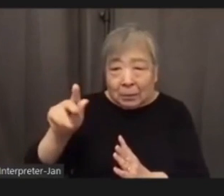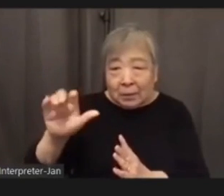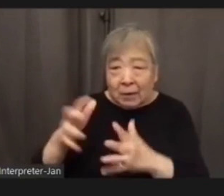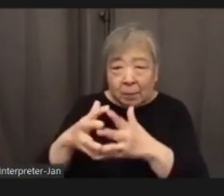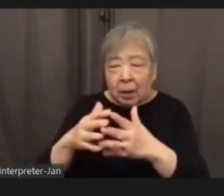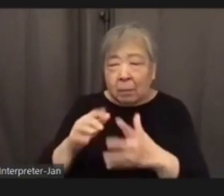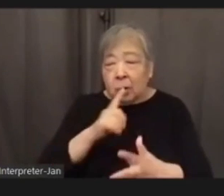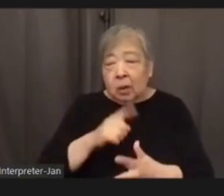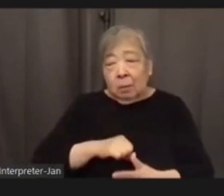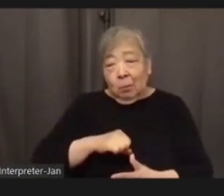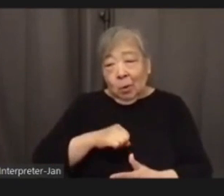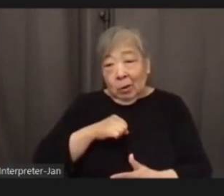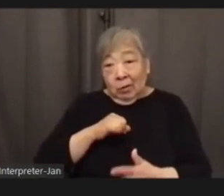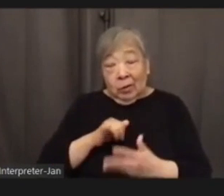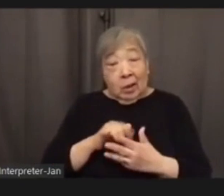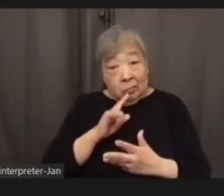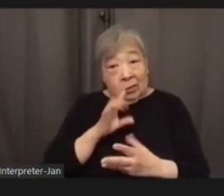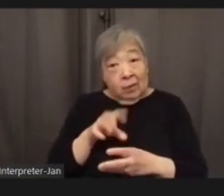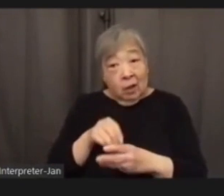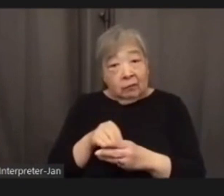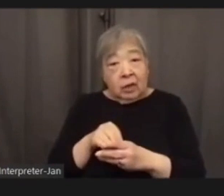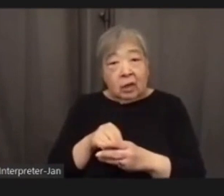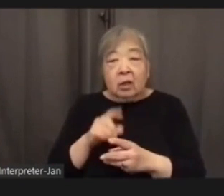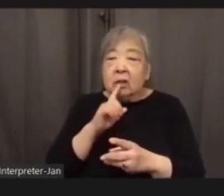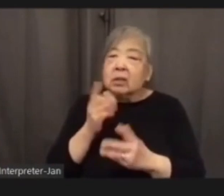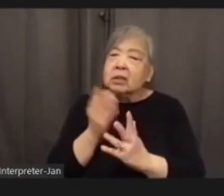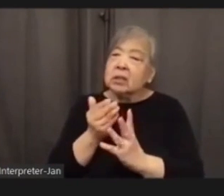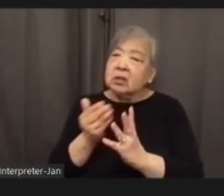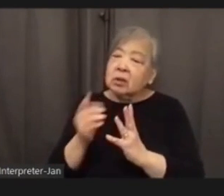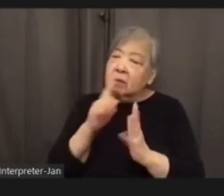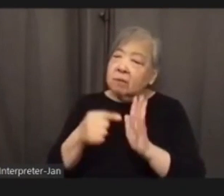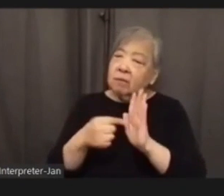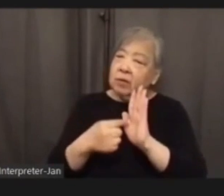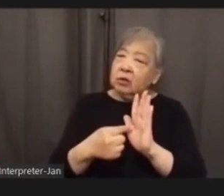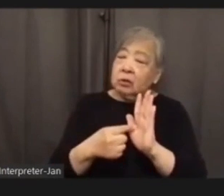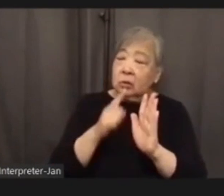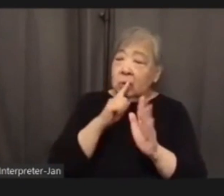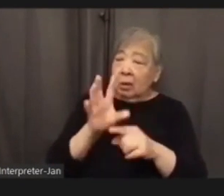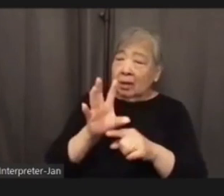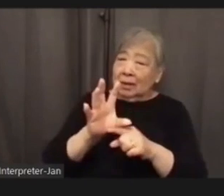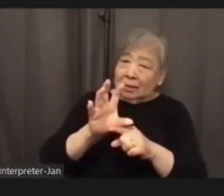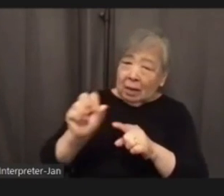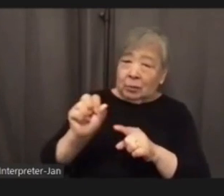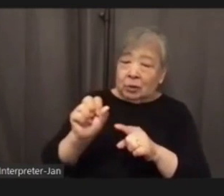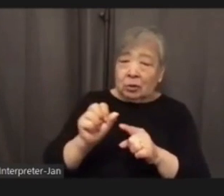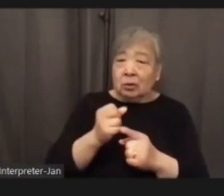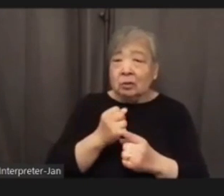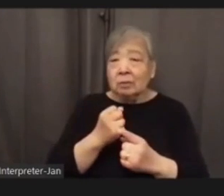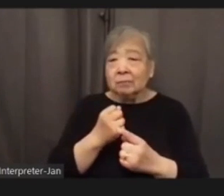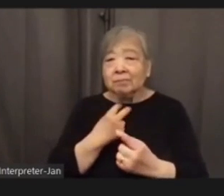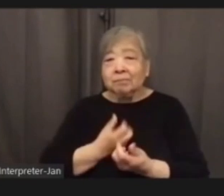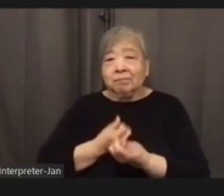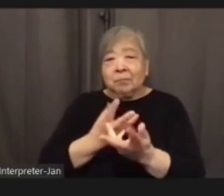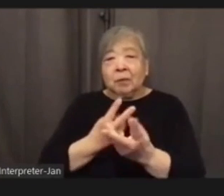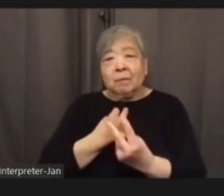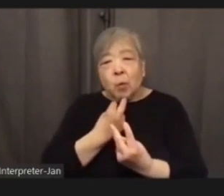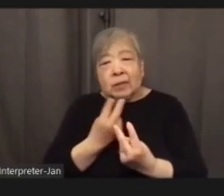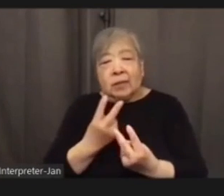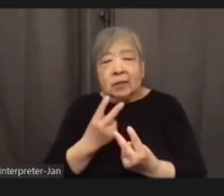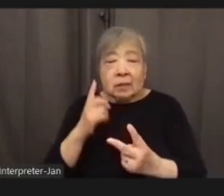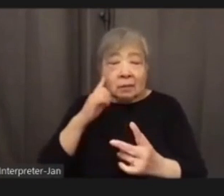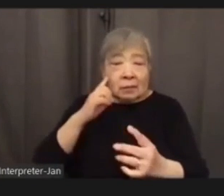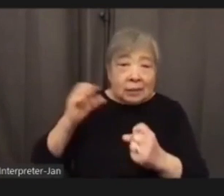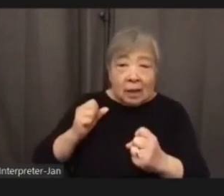and to be some small part of it. And this series is featuring really exceptional contemporary voices and